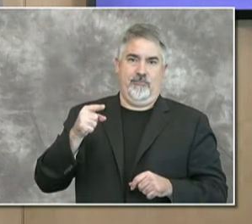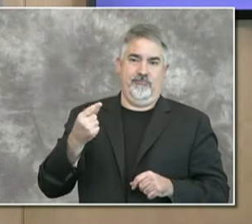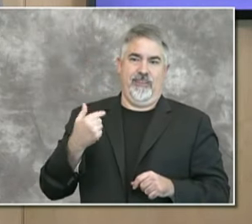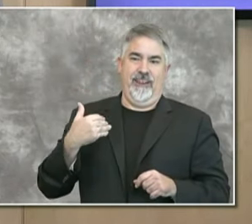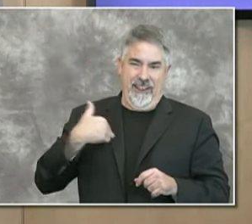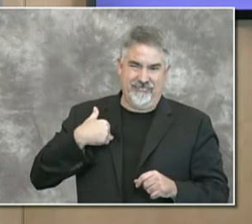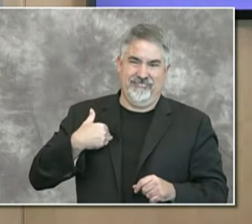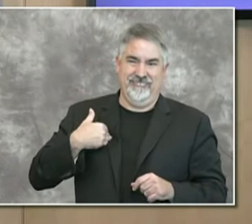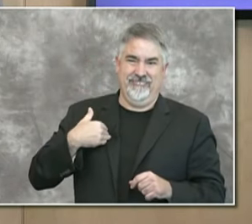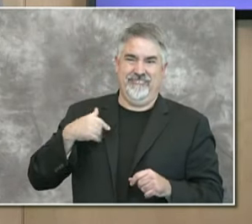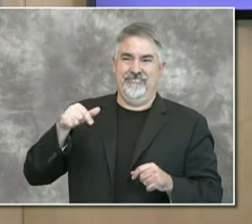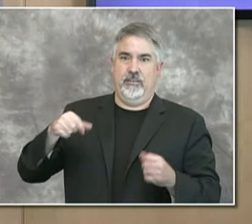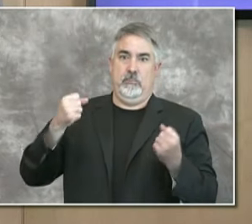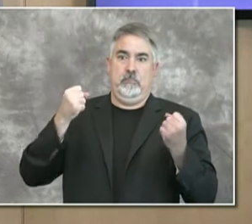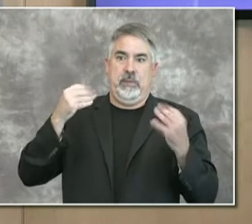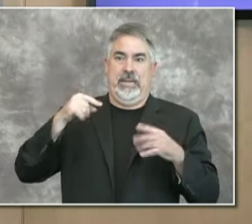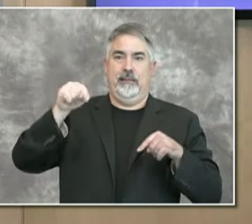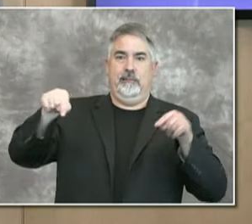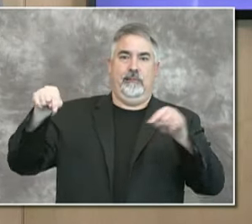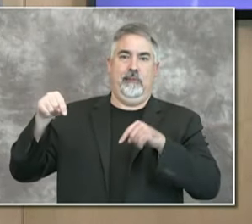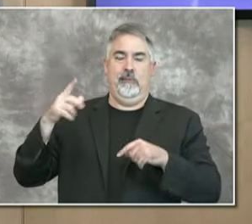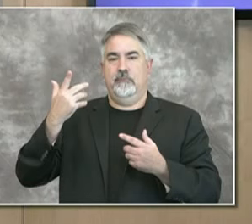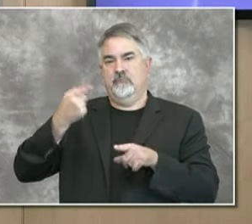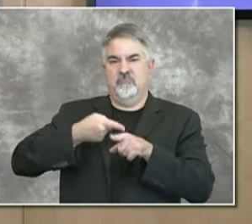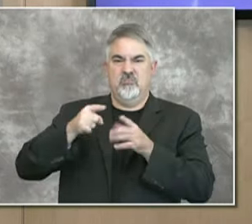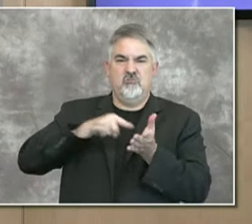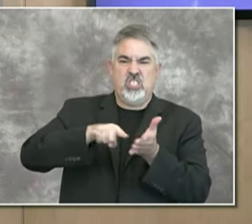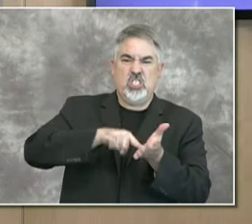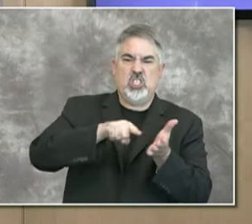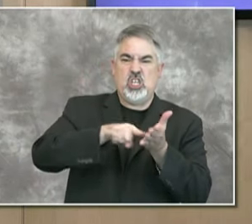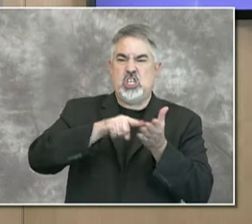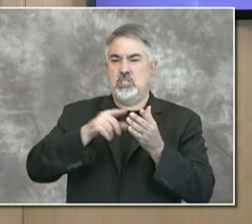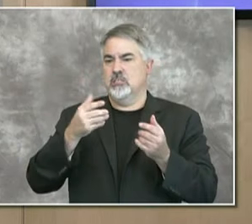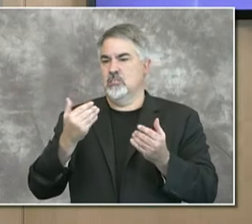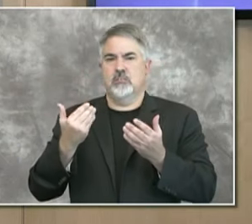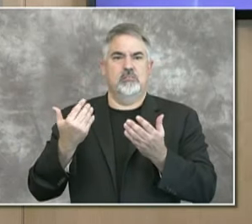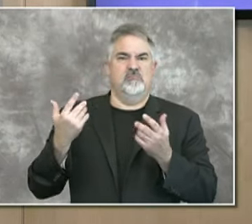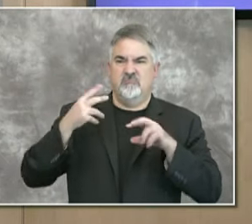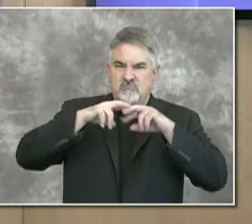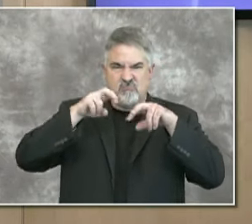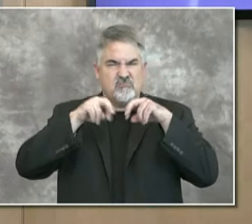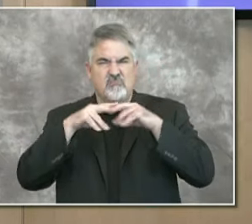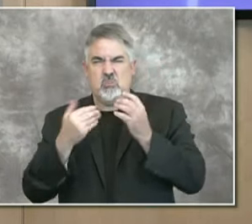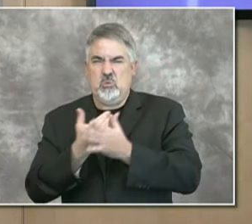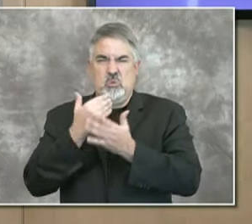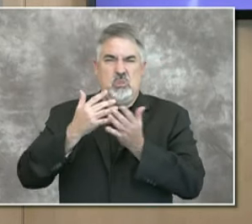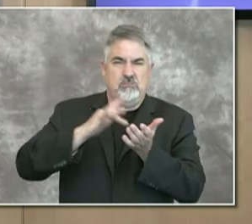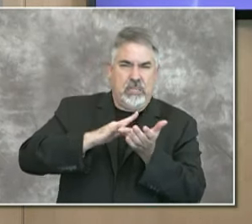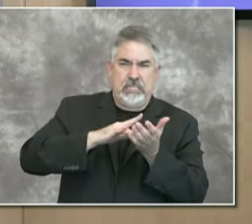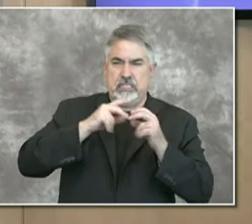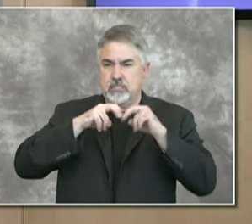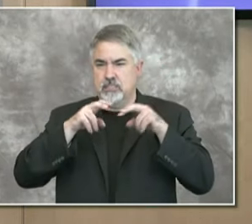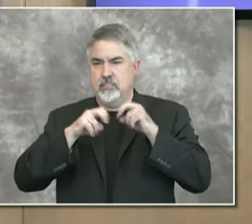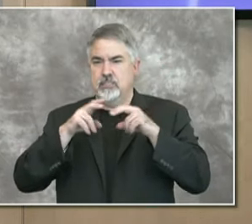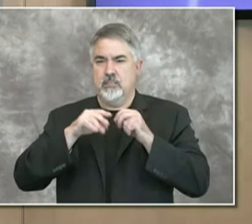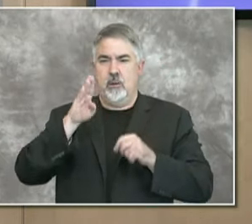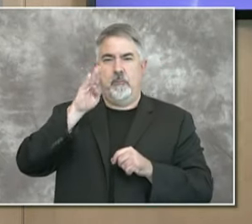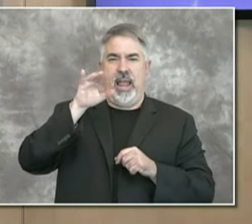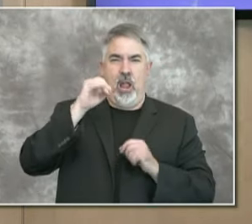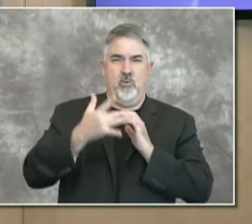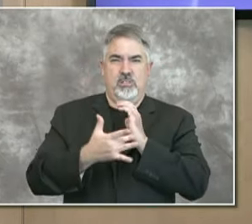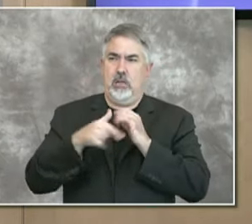fortunate to have a lot of very cutting-edge, progressive, tip-of-the-spear biotech companies. There